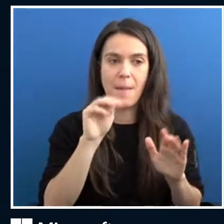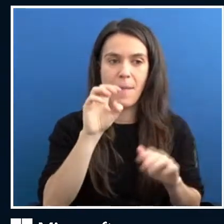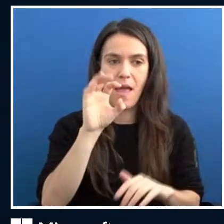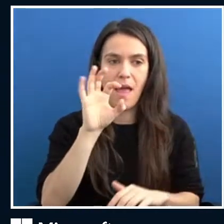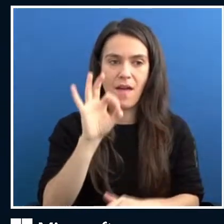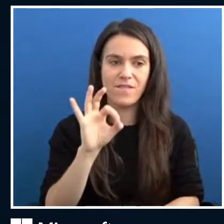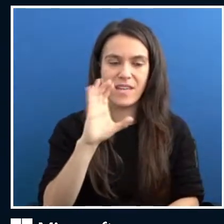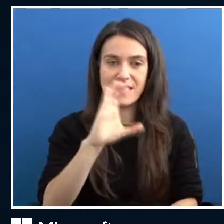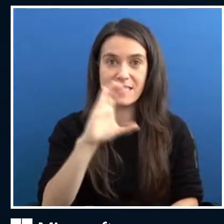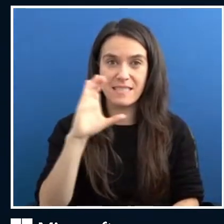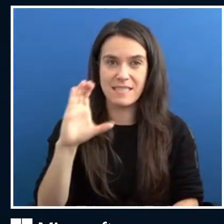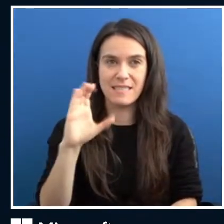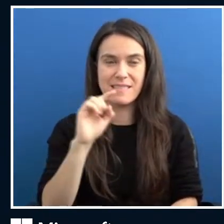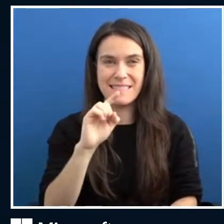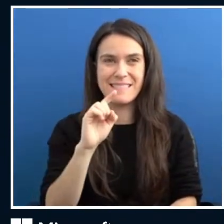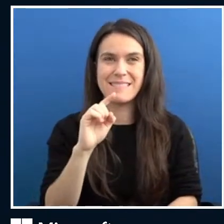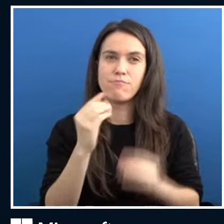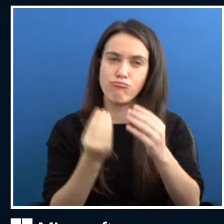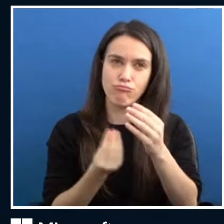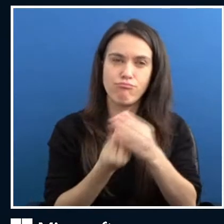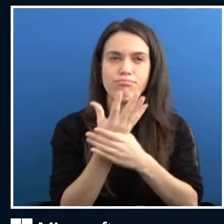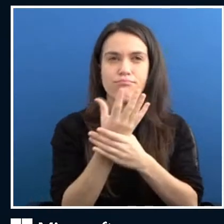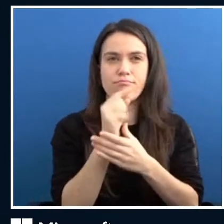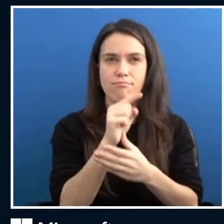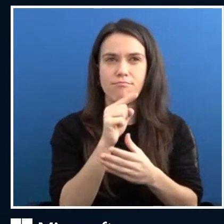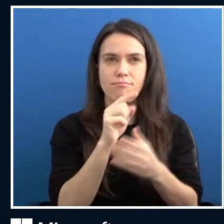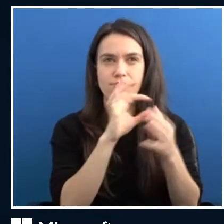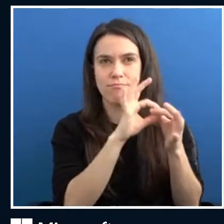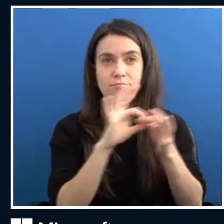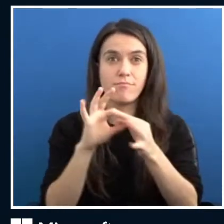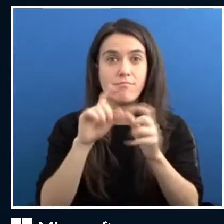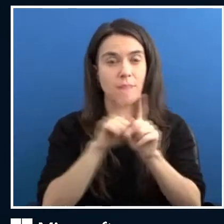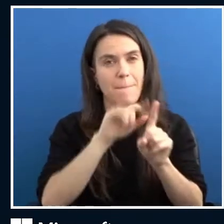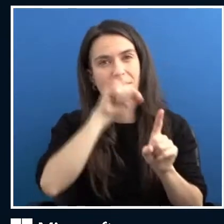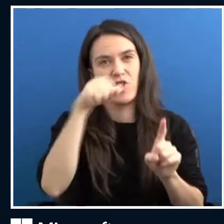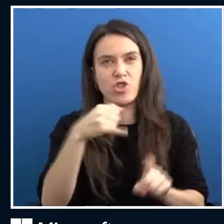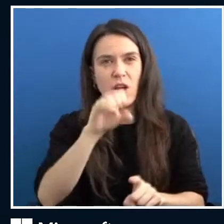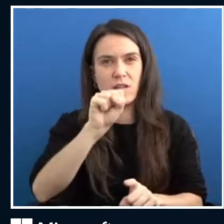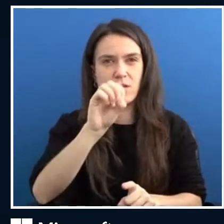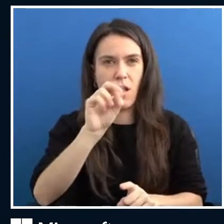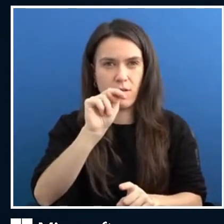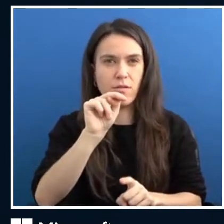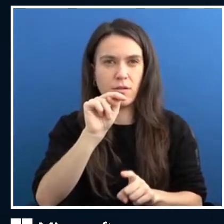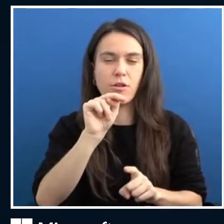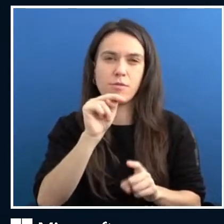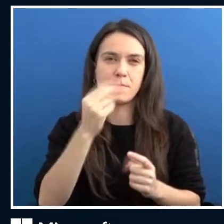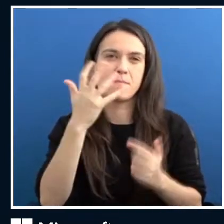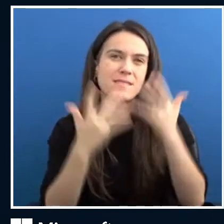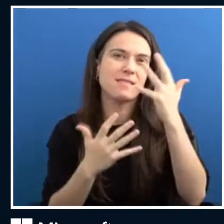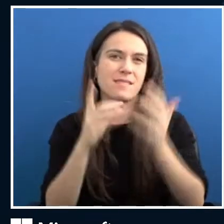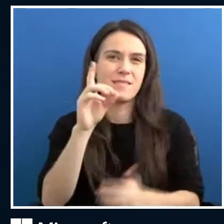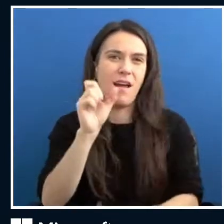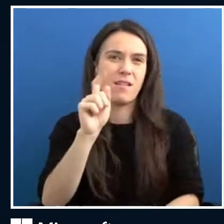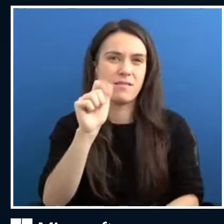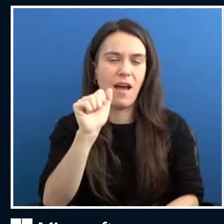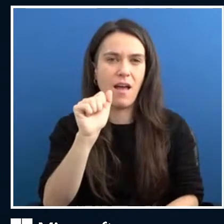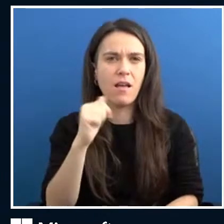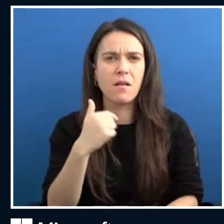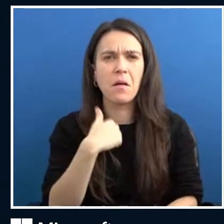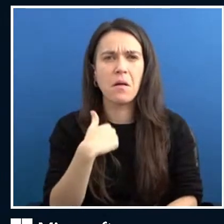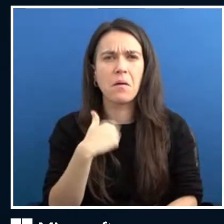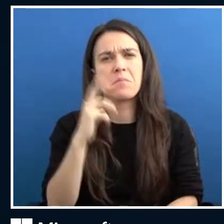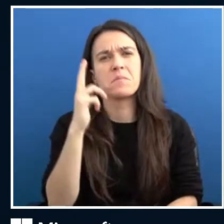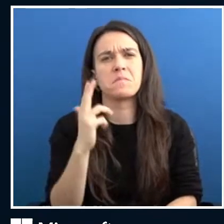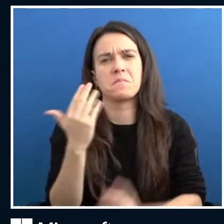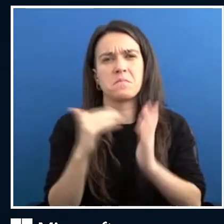the MFCCs into a JSON. That is the data.json. Again, I'm not starting the training. I think it would take a lot of